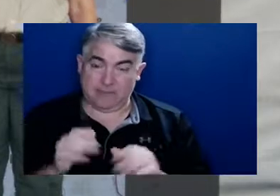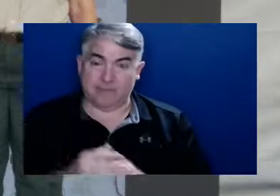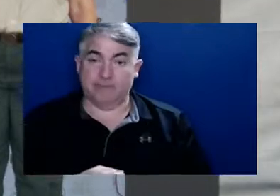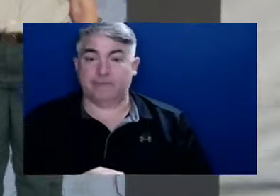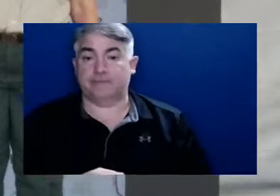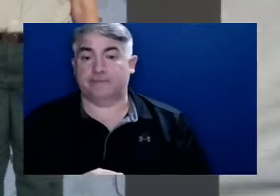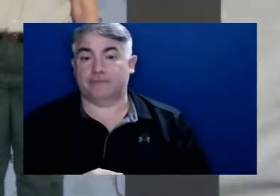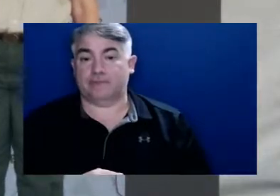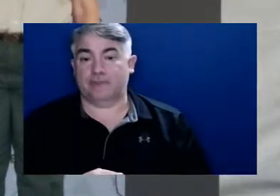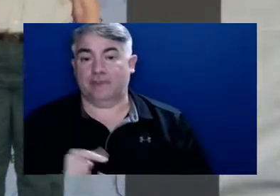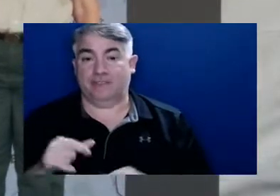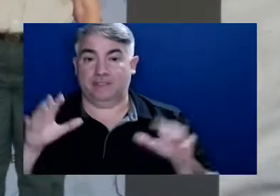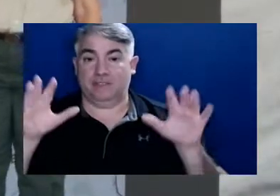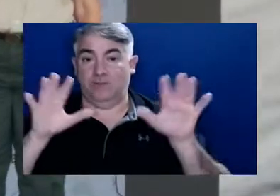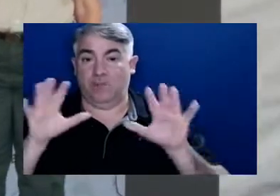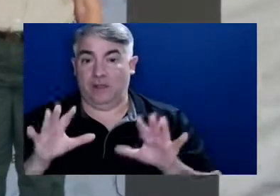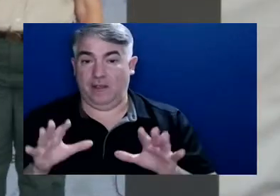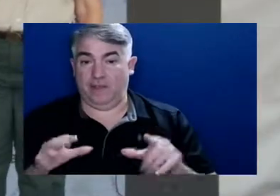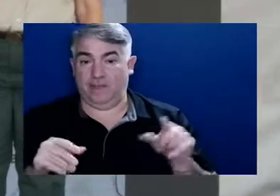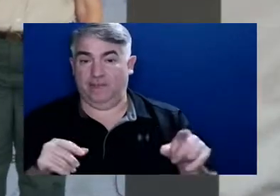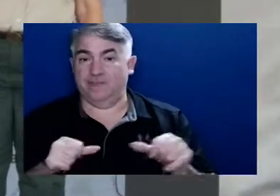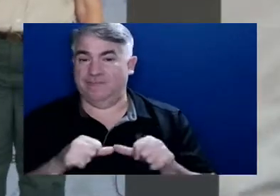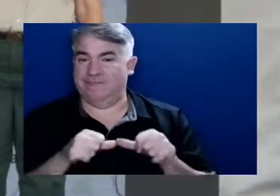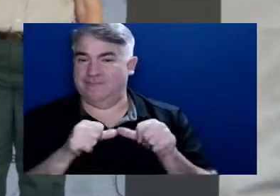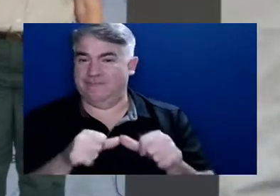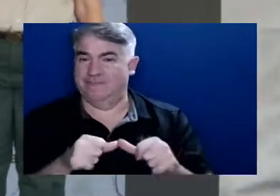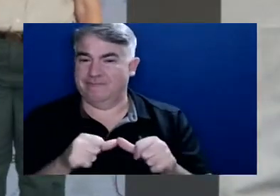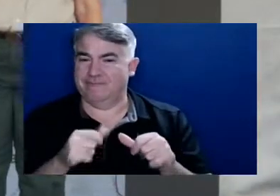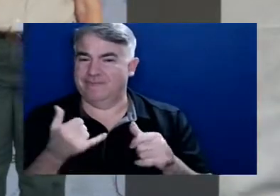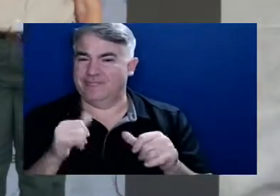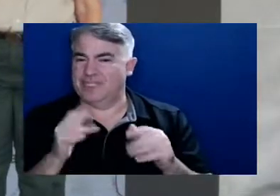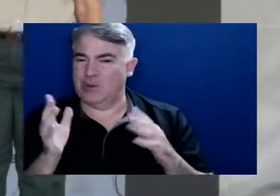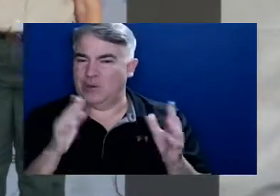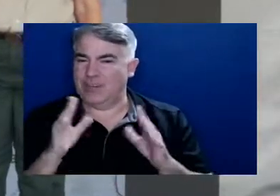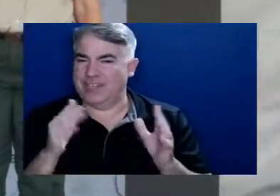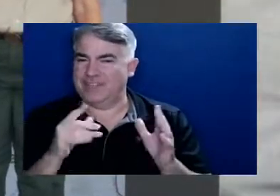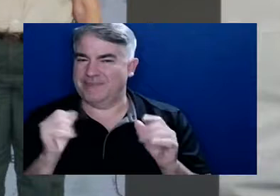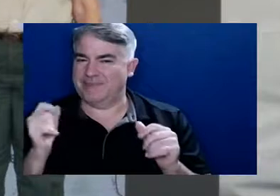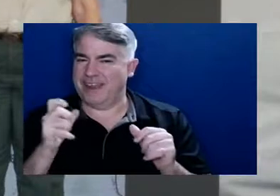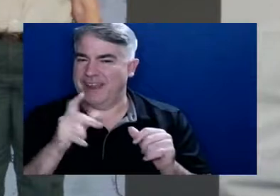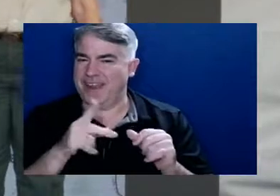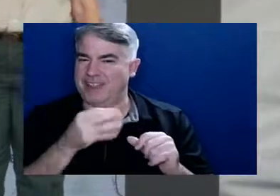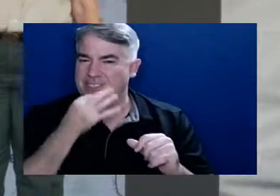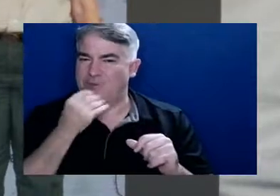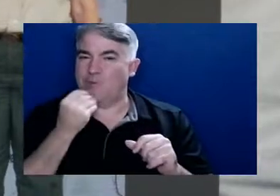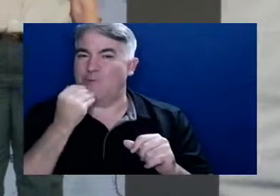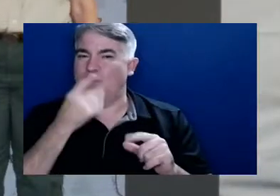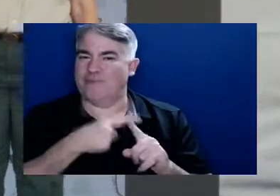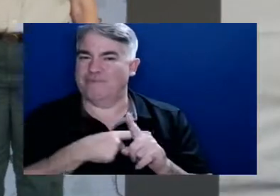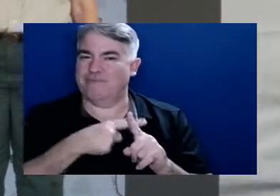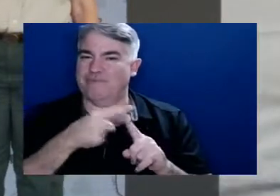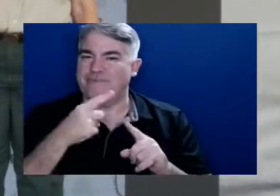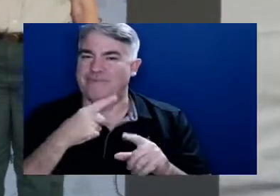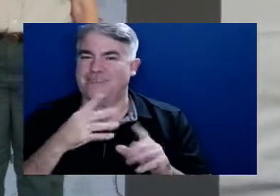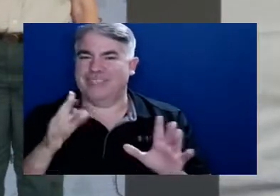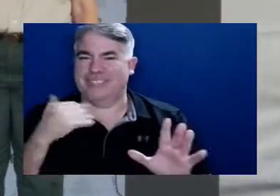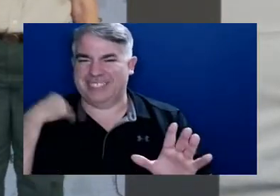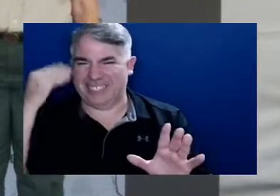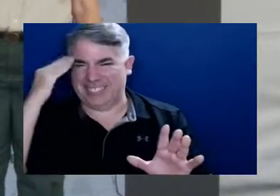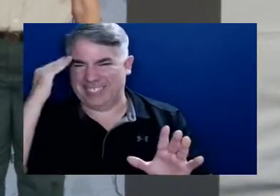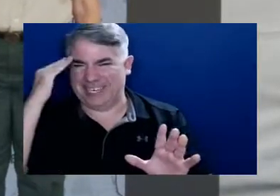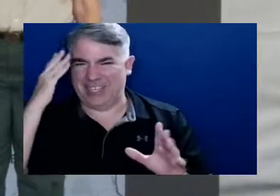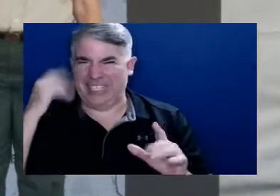come back up and warm up again, but I know that we've made good progress, and thank you again for your support of our